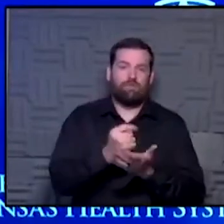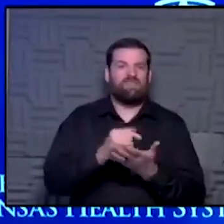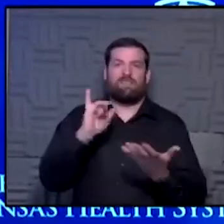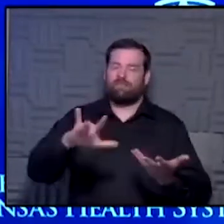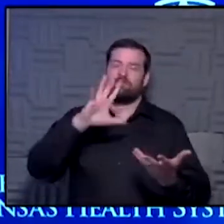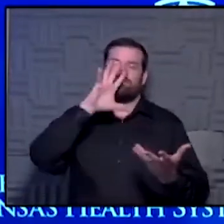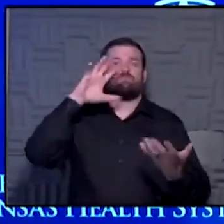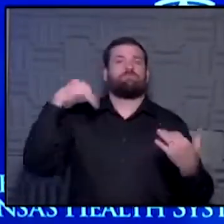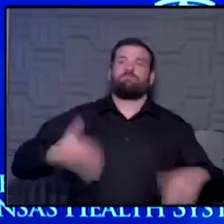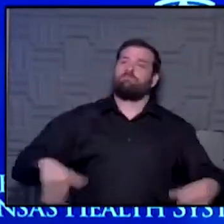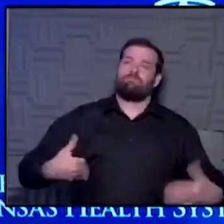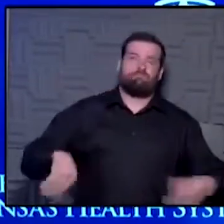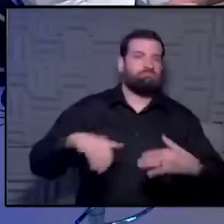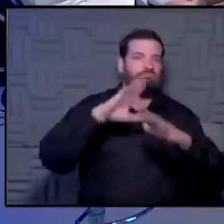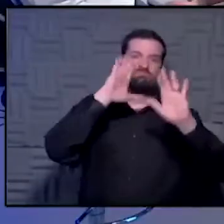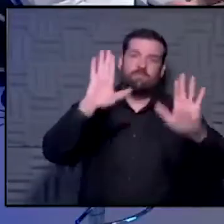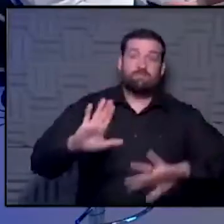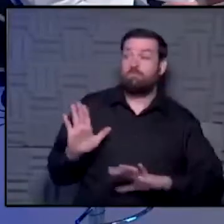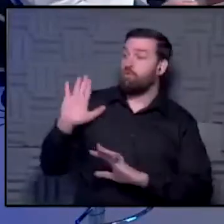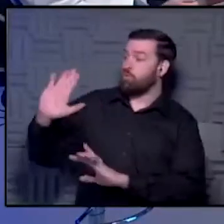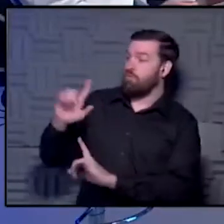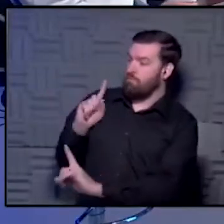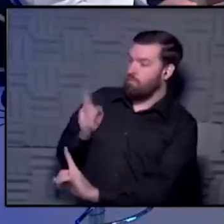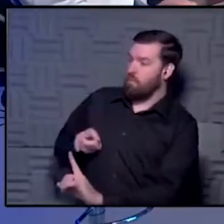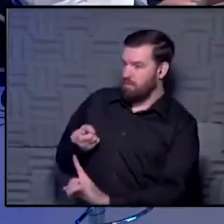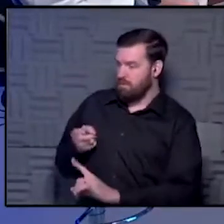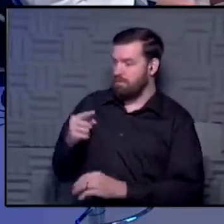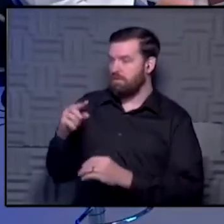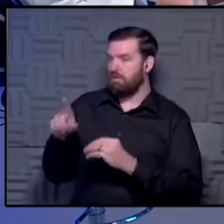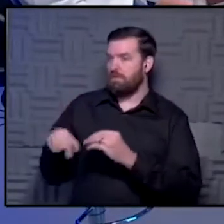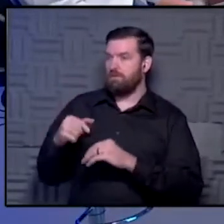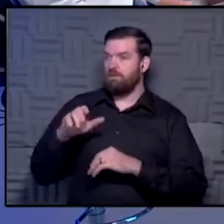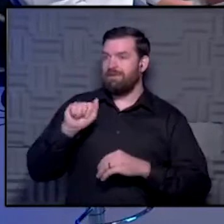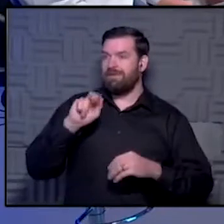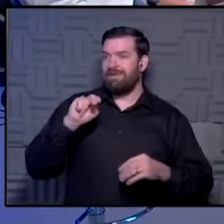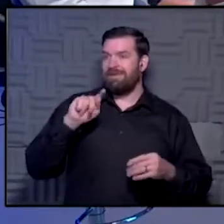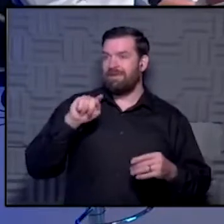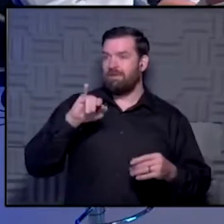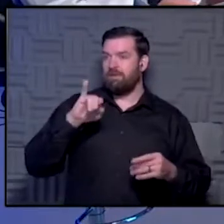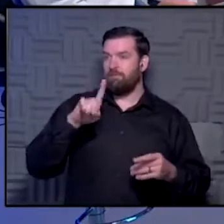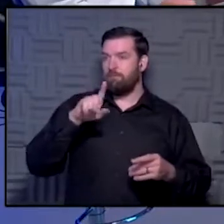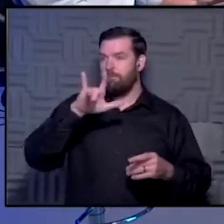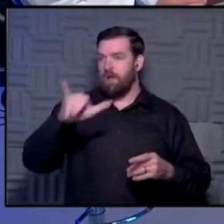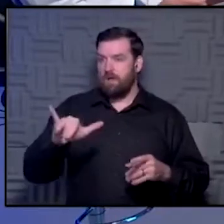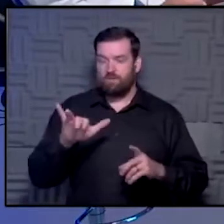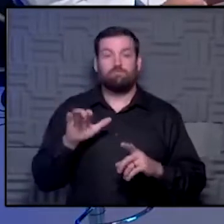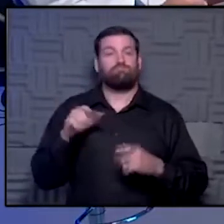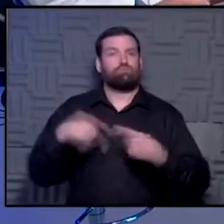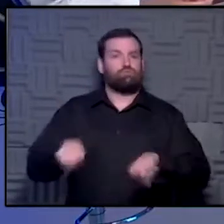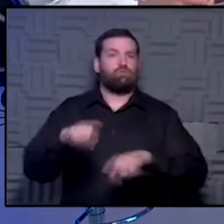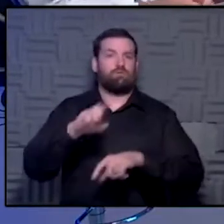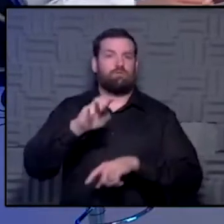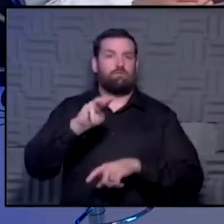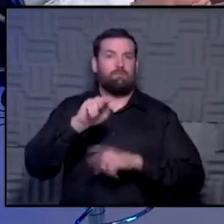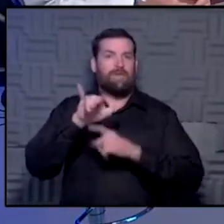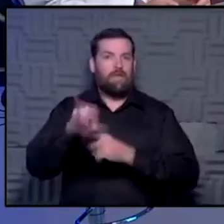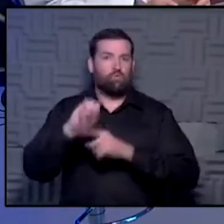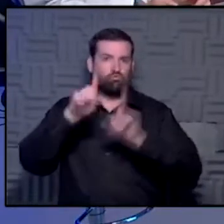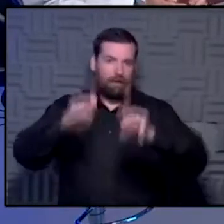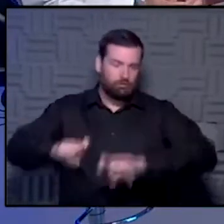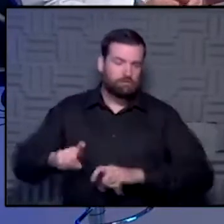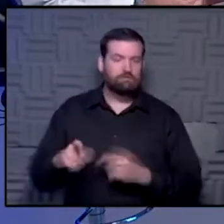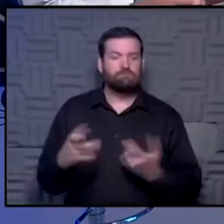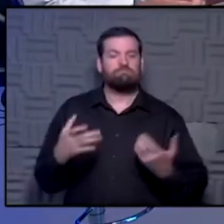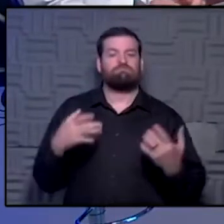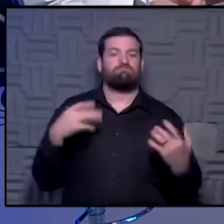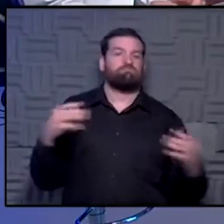if it works. That would be, yeah. And to your point about the antibody themselves, in those Mayo trials, they did look like there was more of a